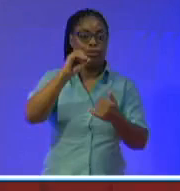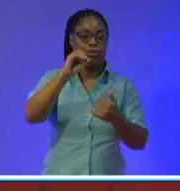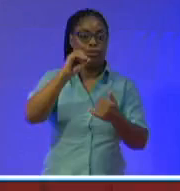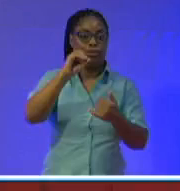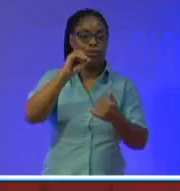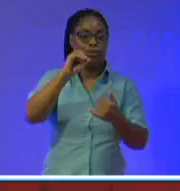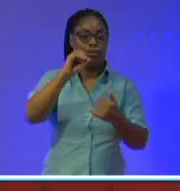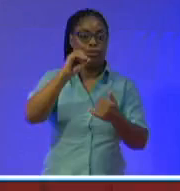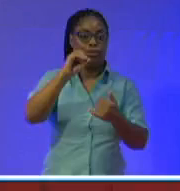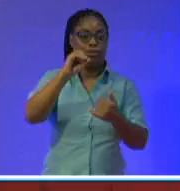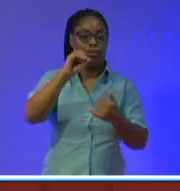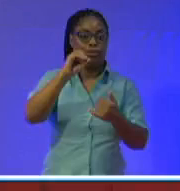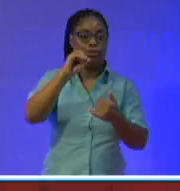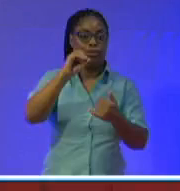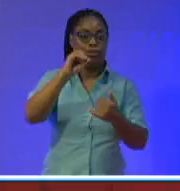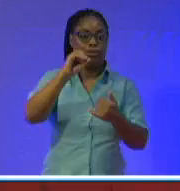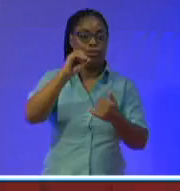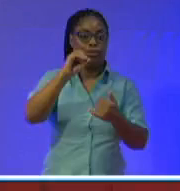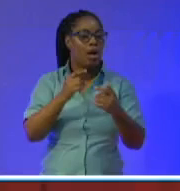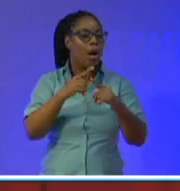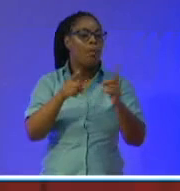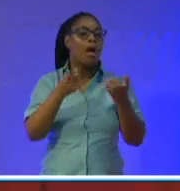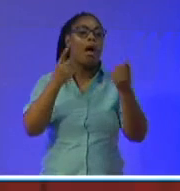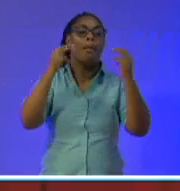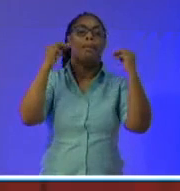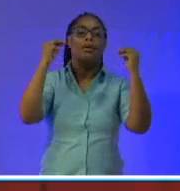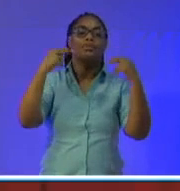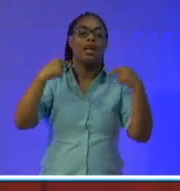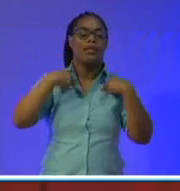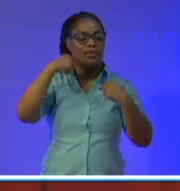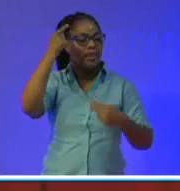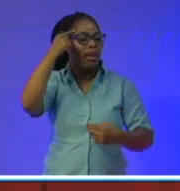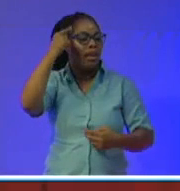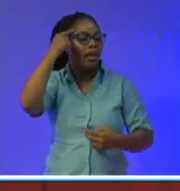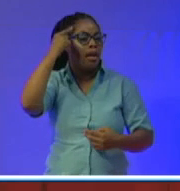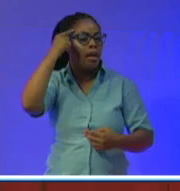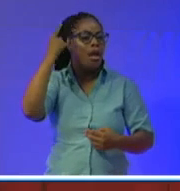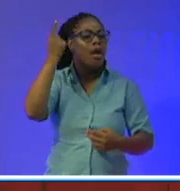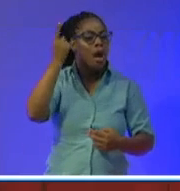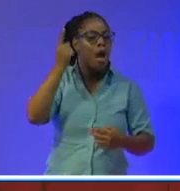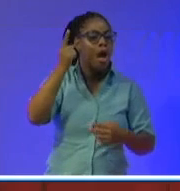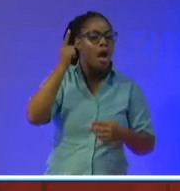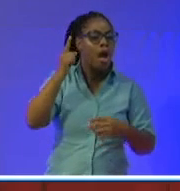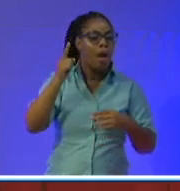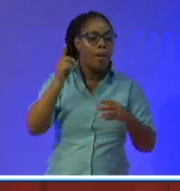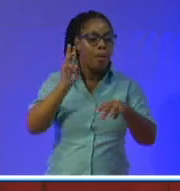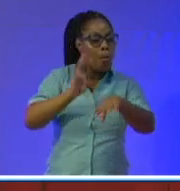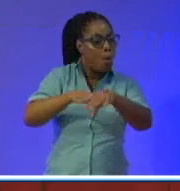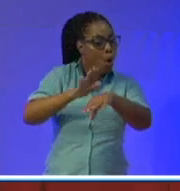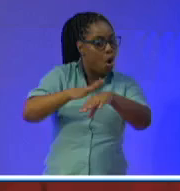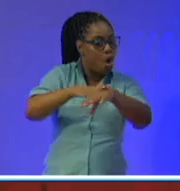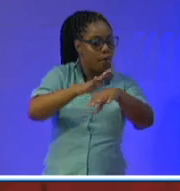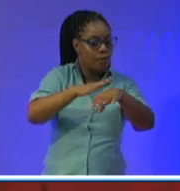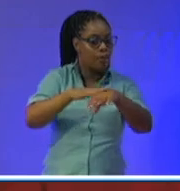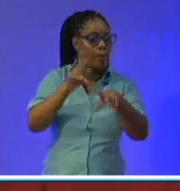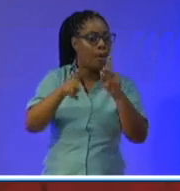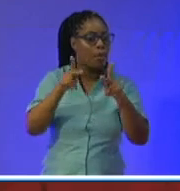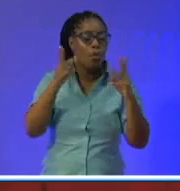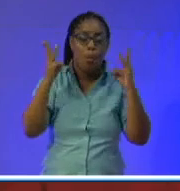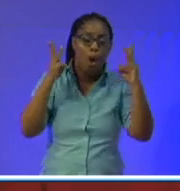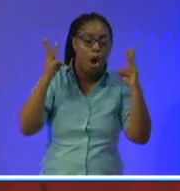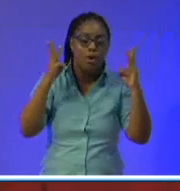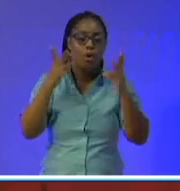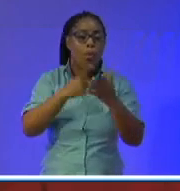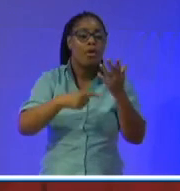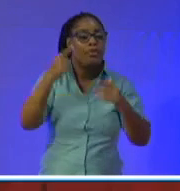you have some more information about this mother-to-child transmission of COVID, please? Is it that, I'm assuming this would have happened in the womb